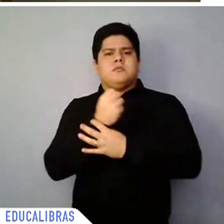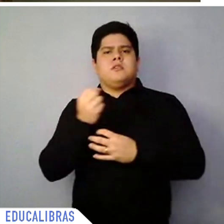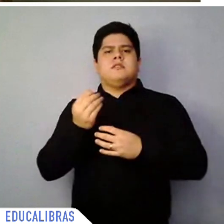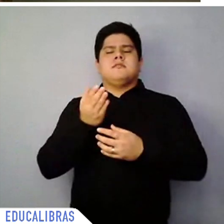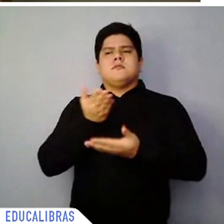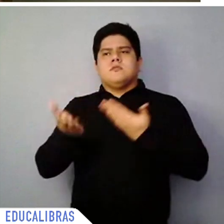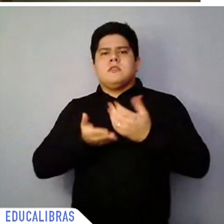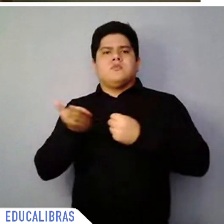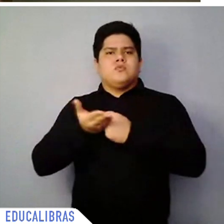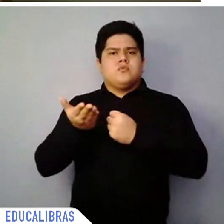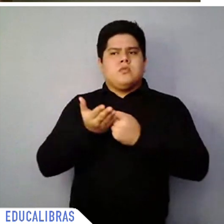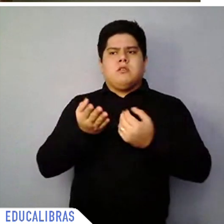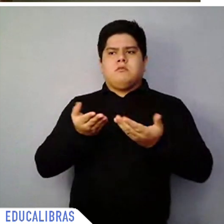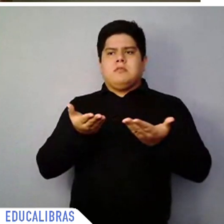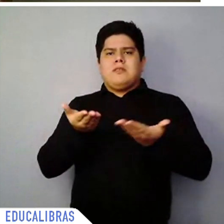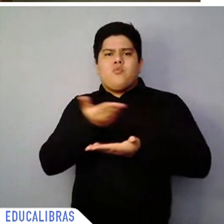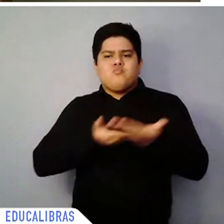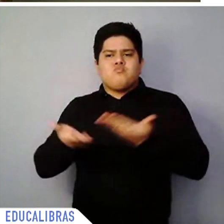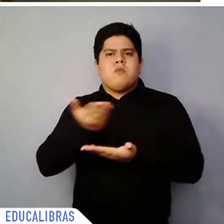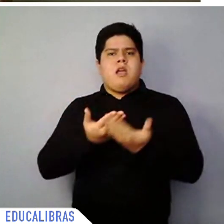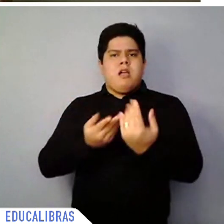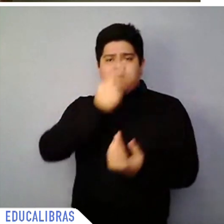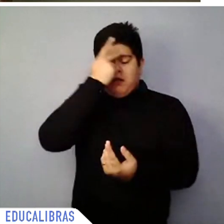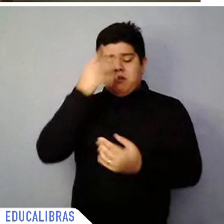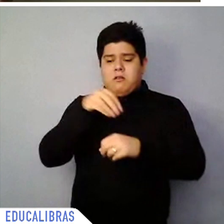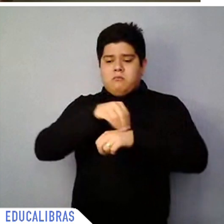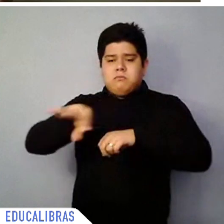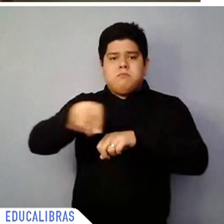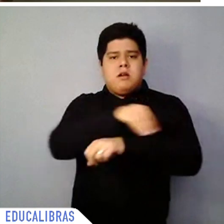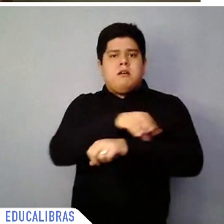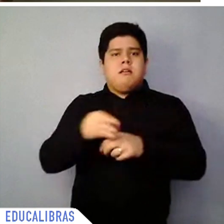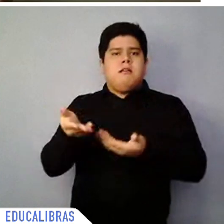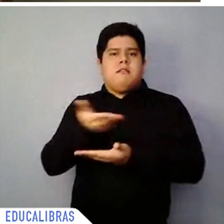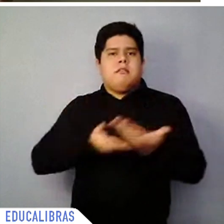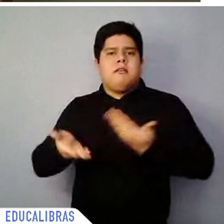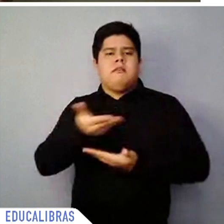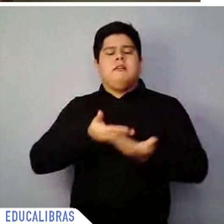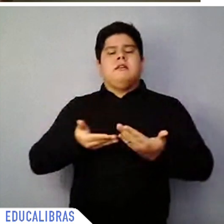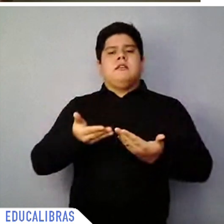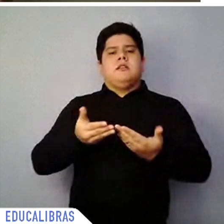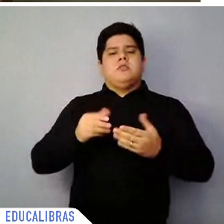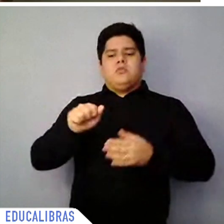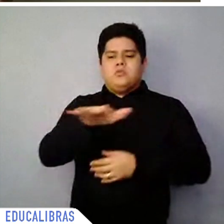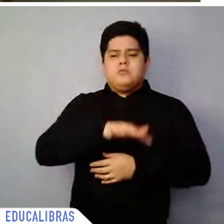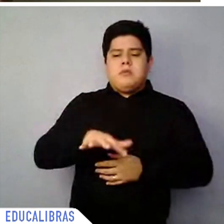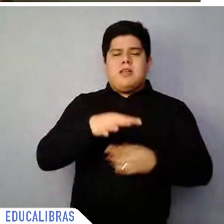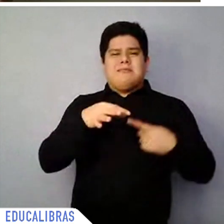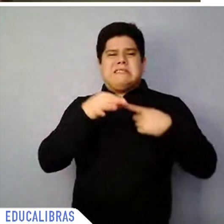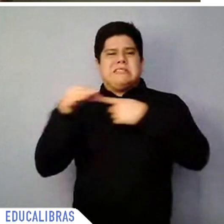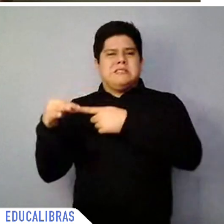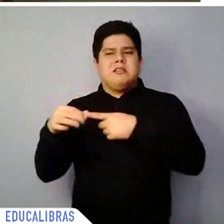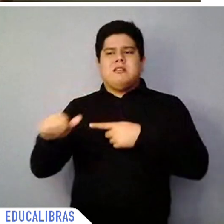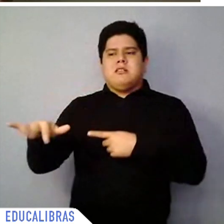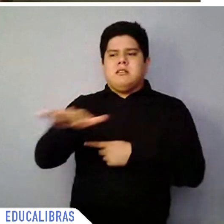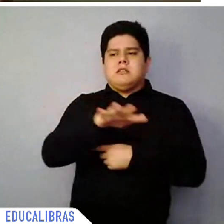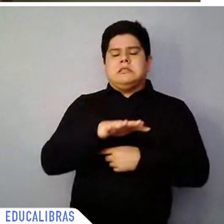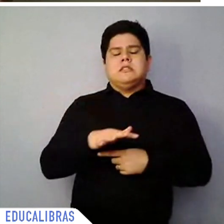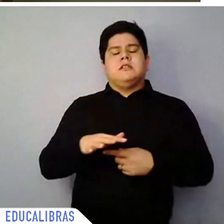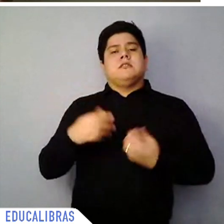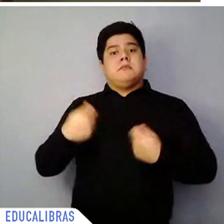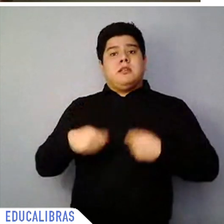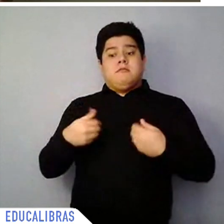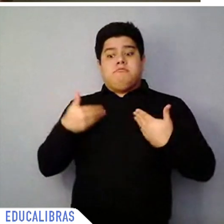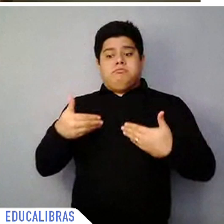other fronts, they are going to be tackled all together. But this is going to be important to help the most